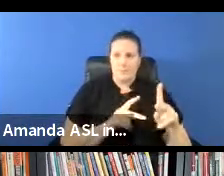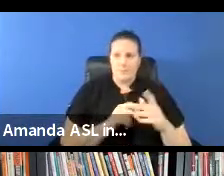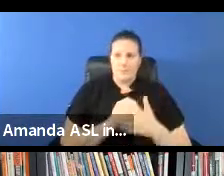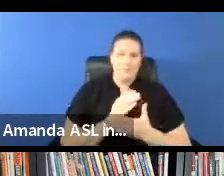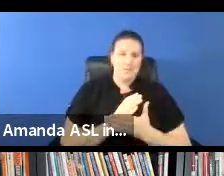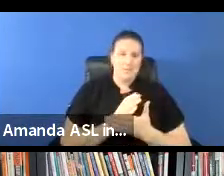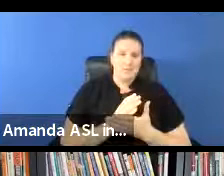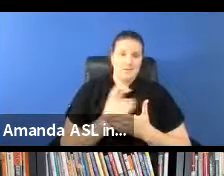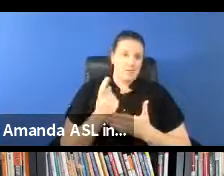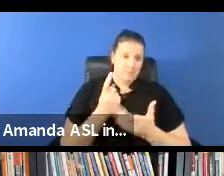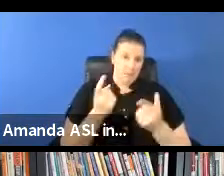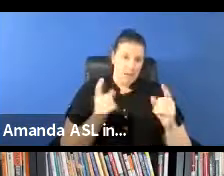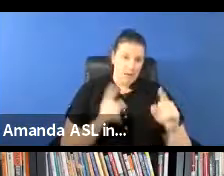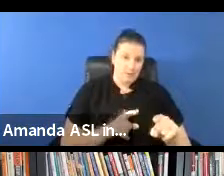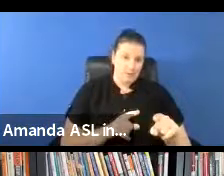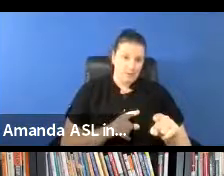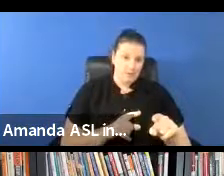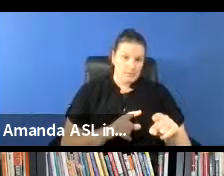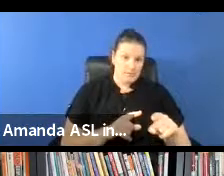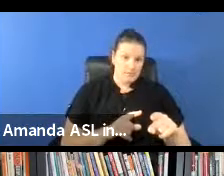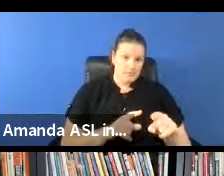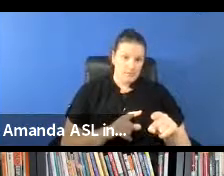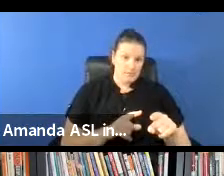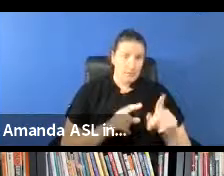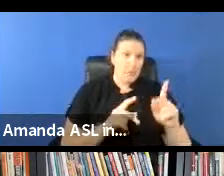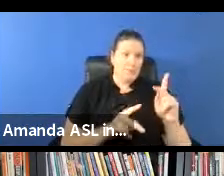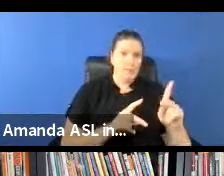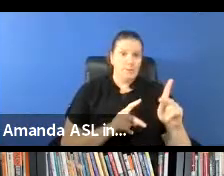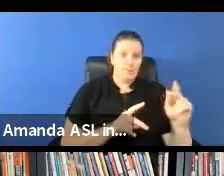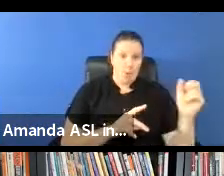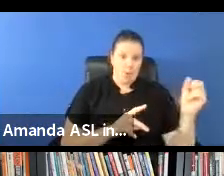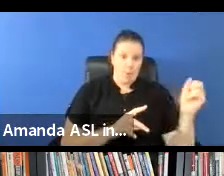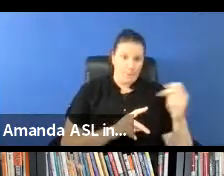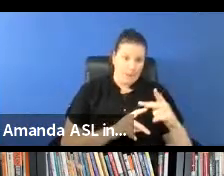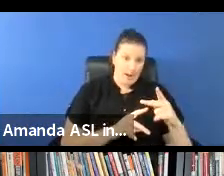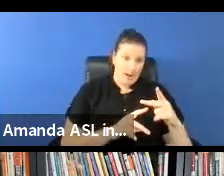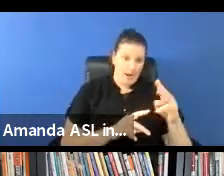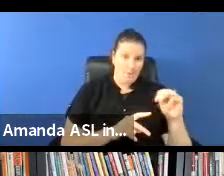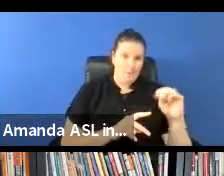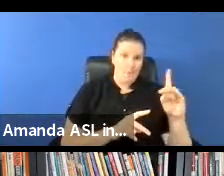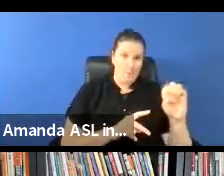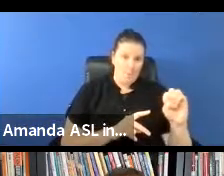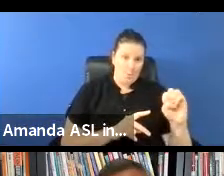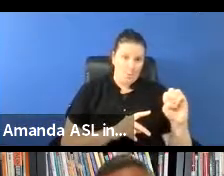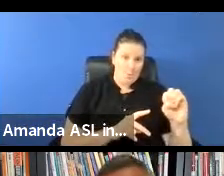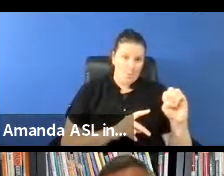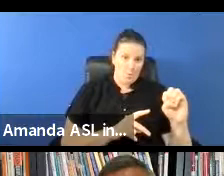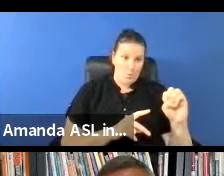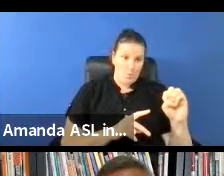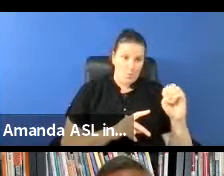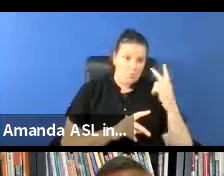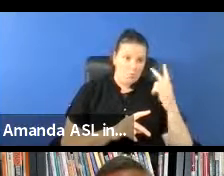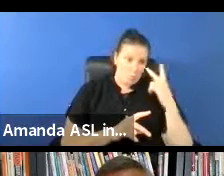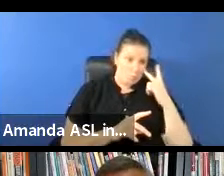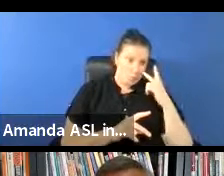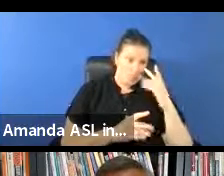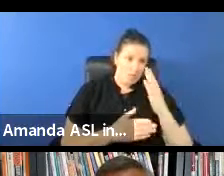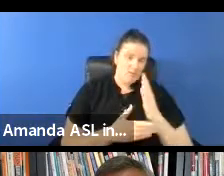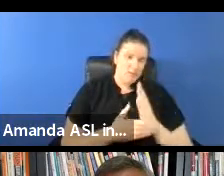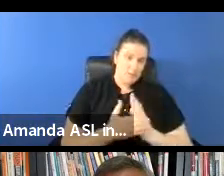something will happen but folks will go back to that mode, and we're seeing some of